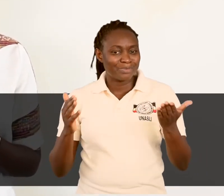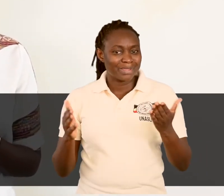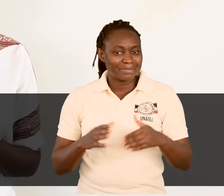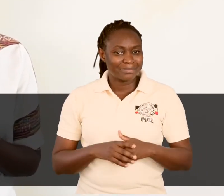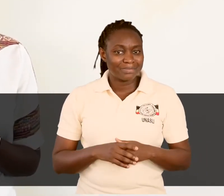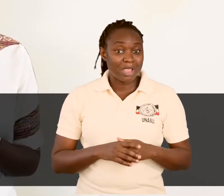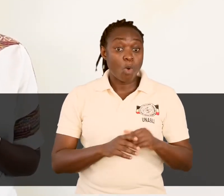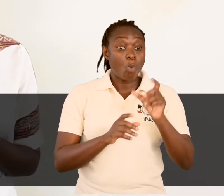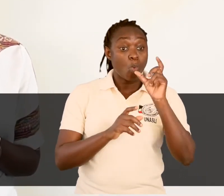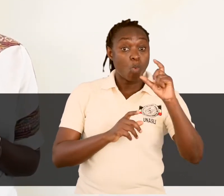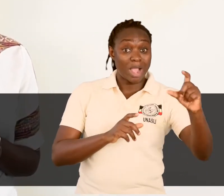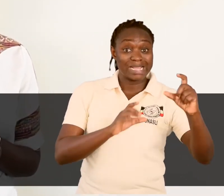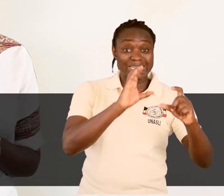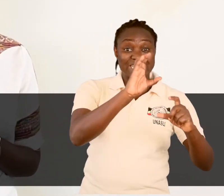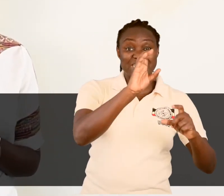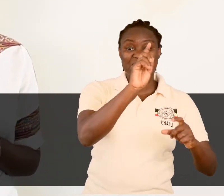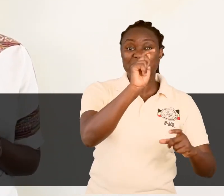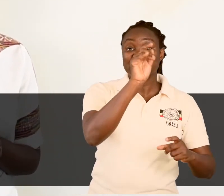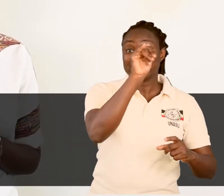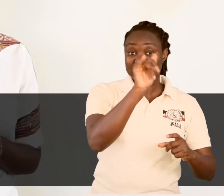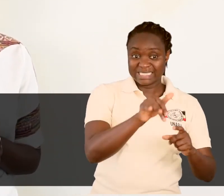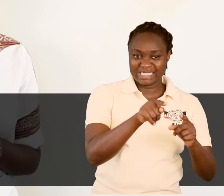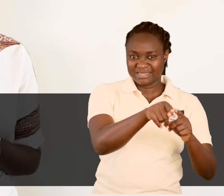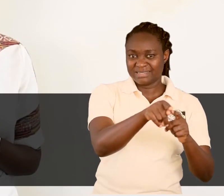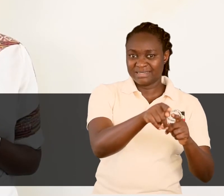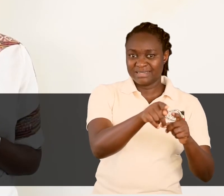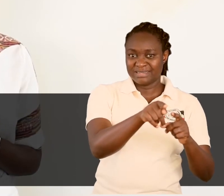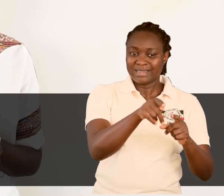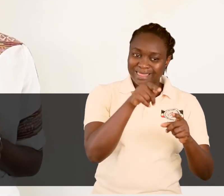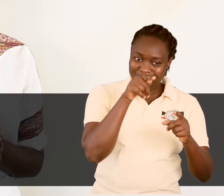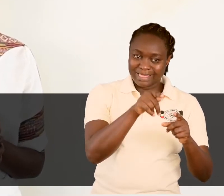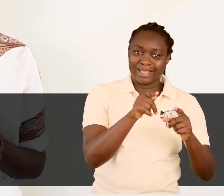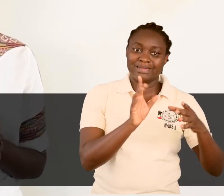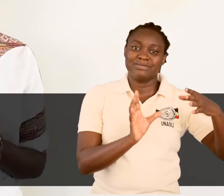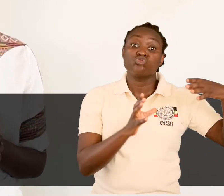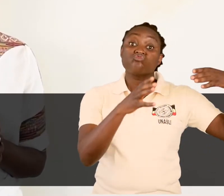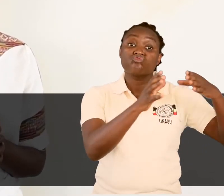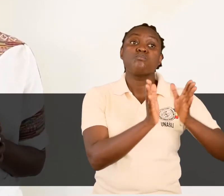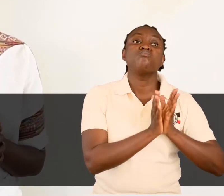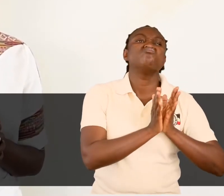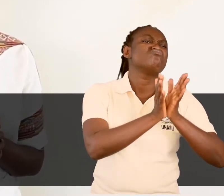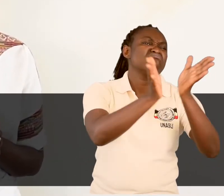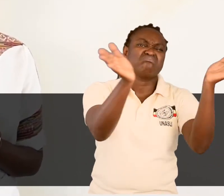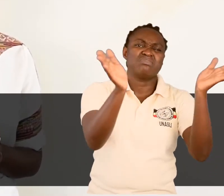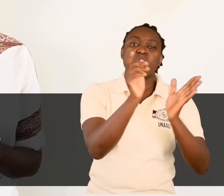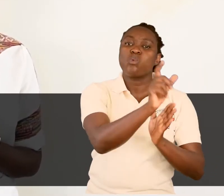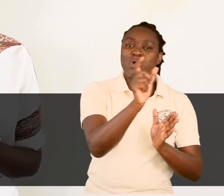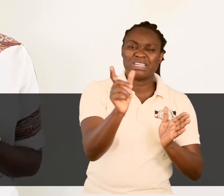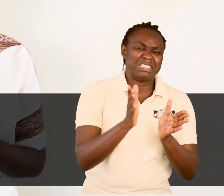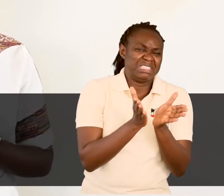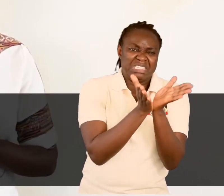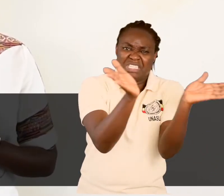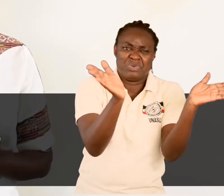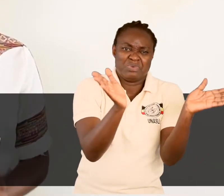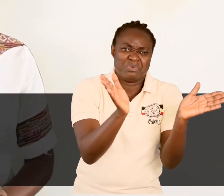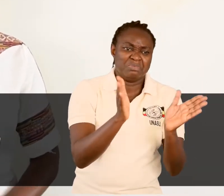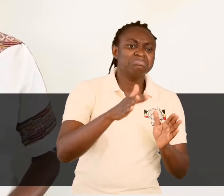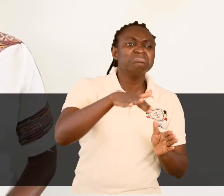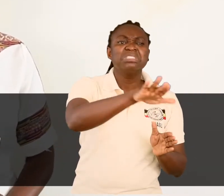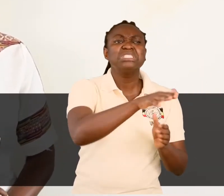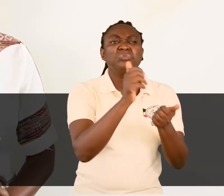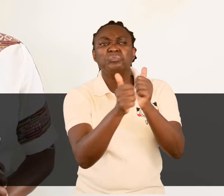word city, like you have said, is a common noun. It is a general name of a